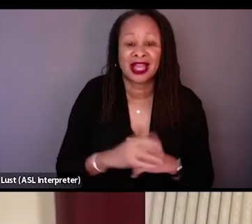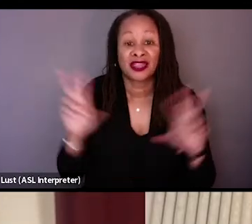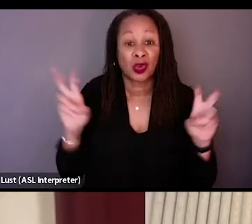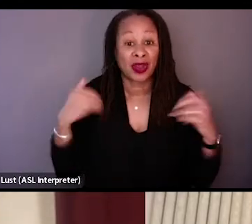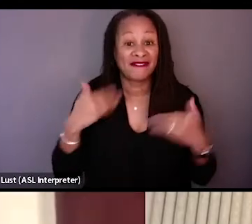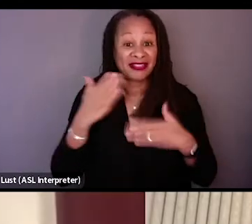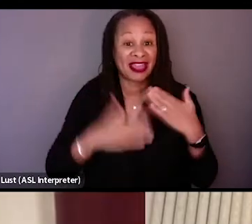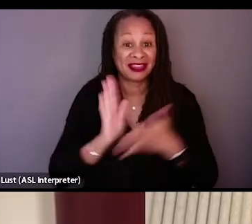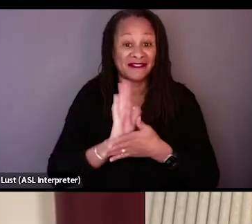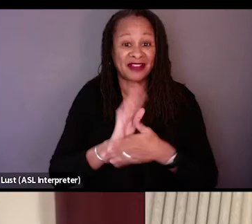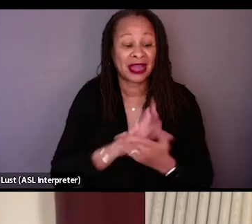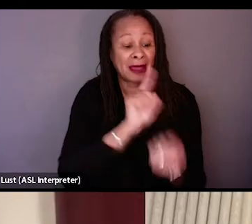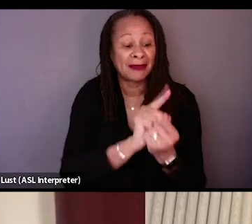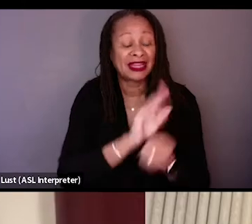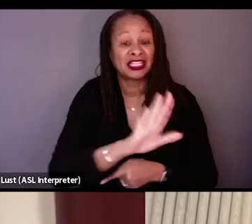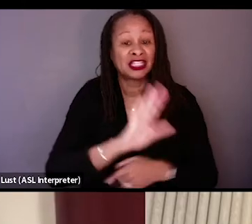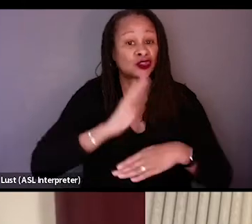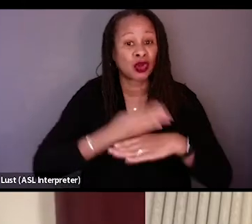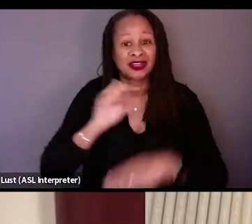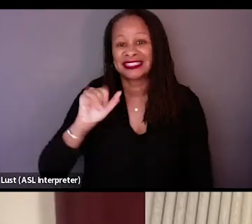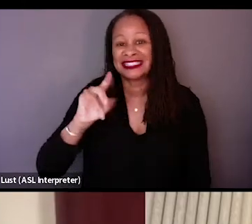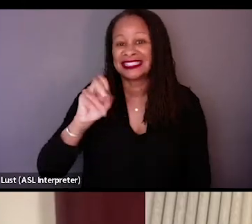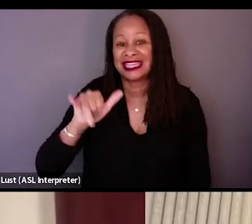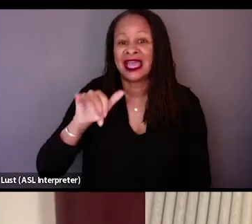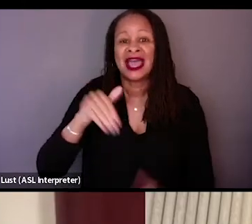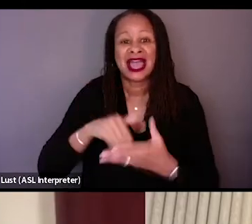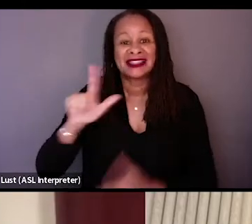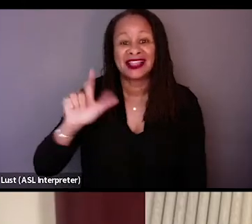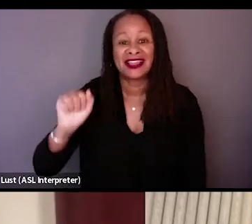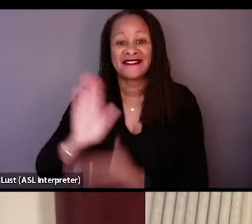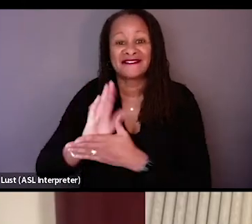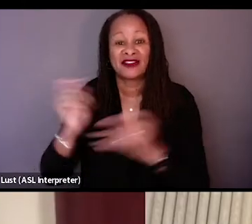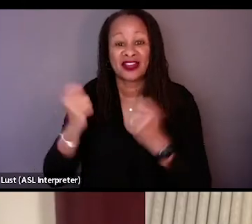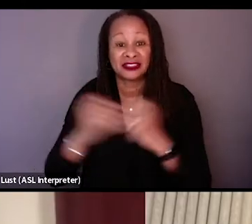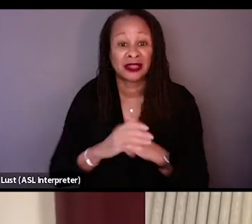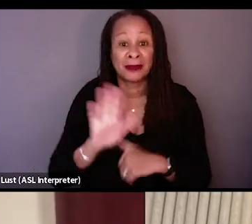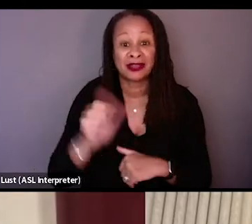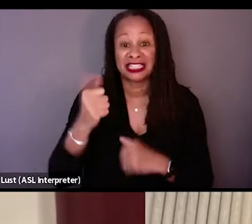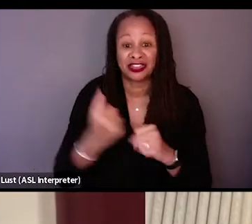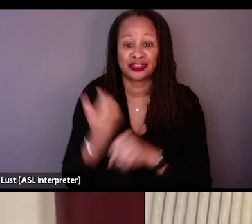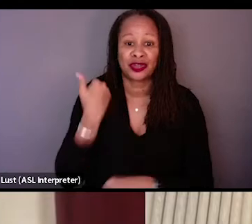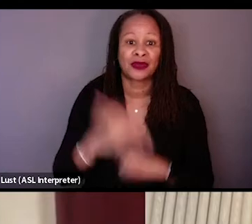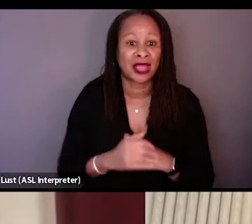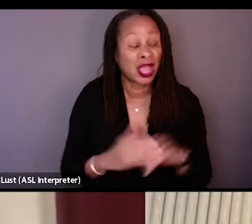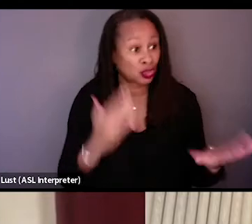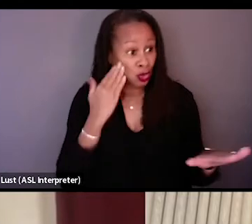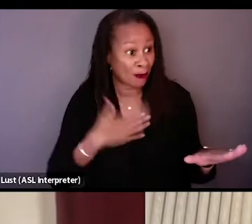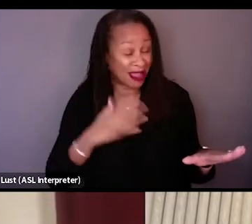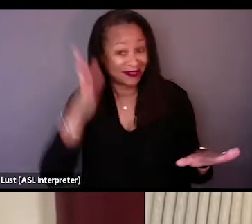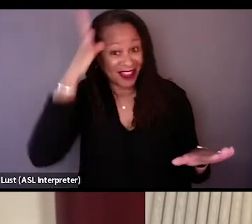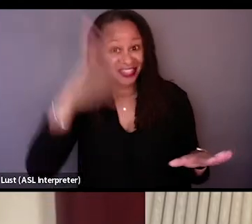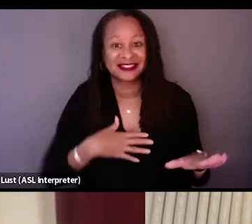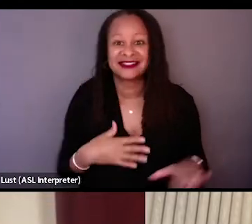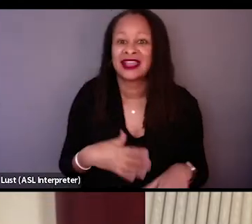film, I ran into his daughter, Sydney, at the LA Film Festival about 10 years ago. She goes, "Oh, do you know my dad?" I'm like, "Oh, God." And so she walks me over,